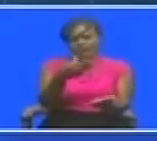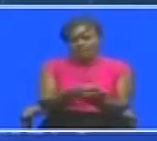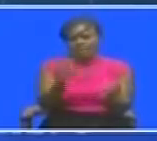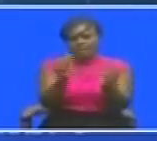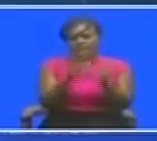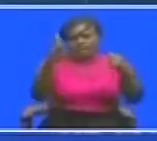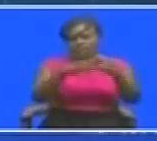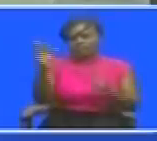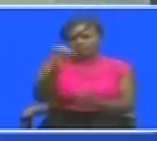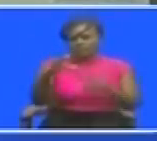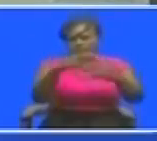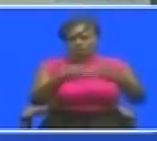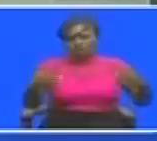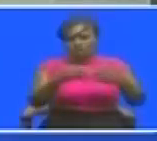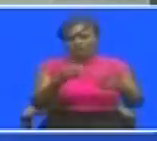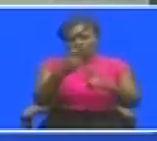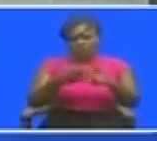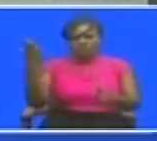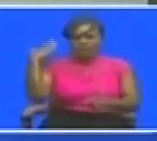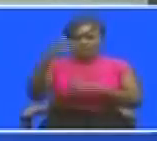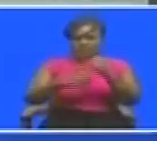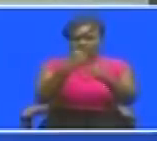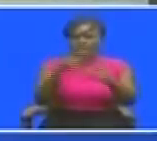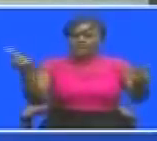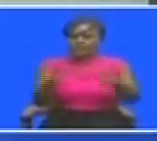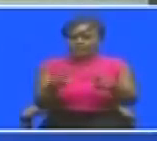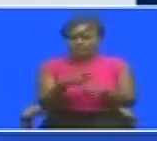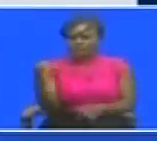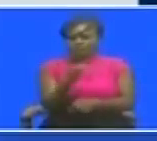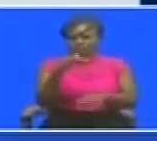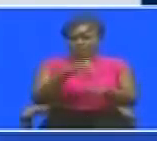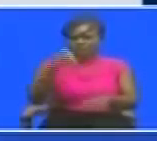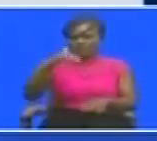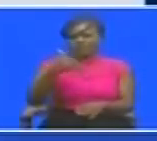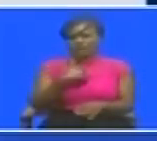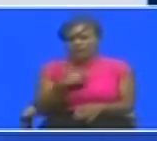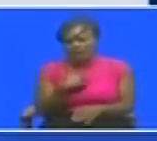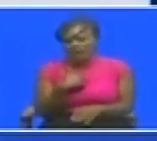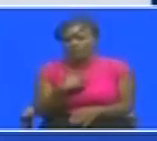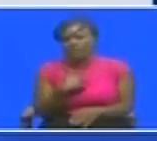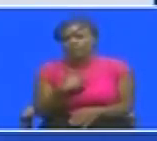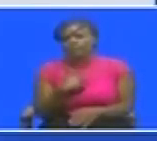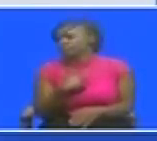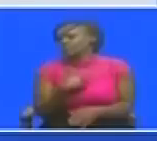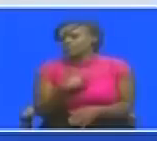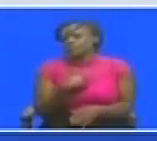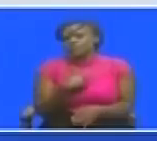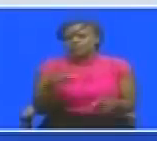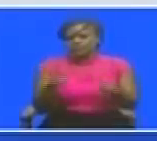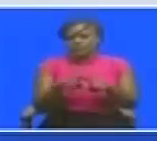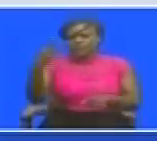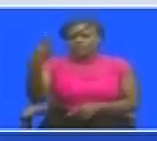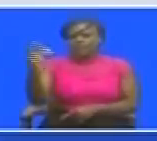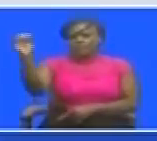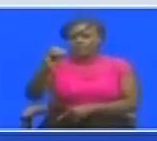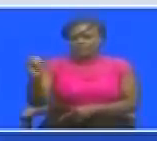19% of its value against the dollar since September last year. On top of that, consumers are feeling the impact of the tighter monetary stance brought about by the 3%